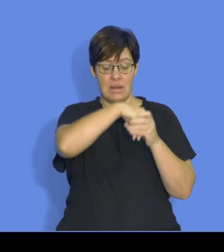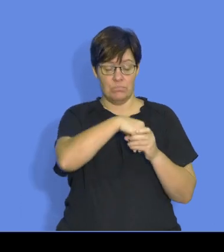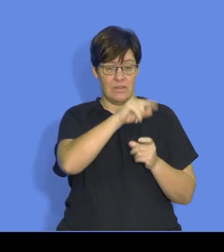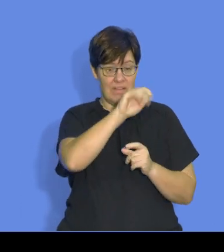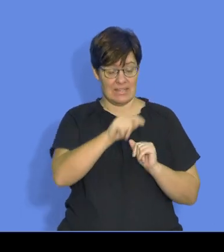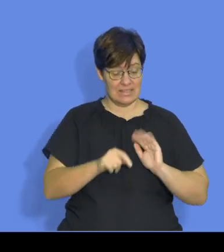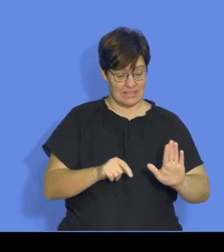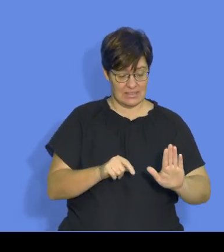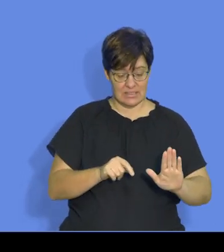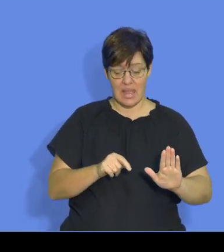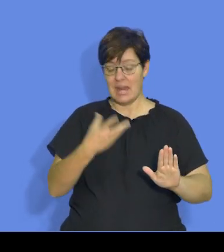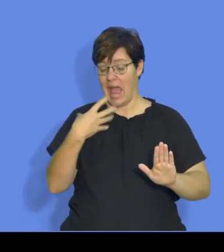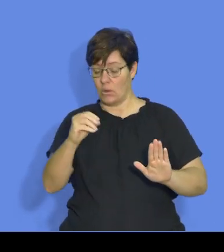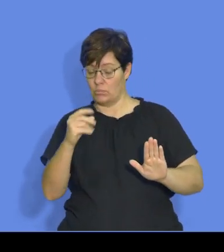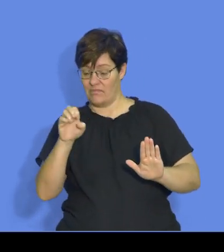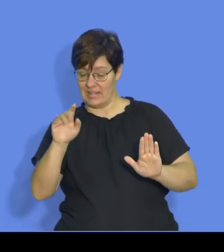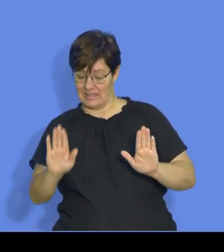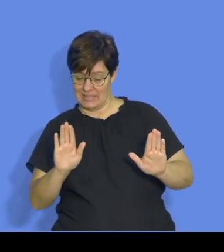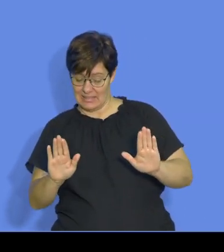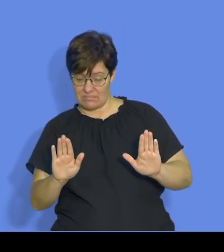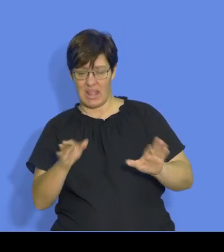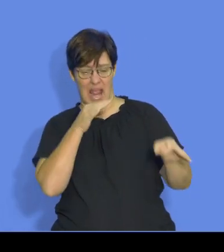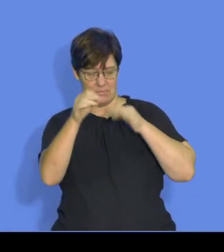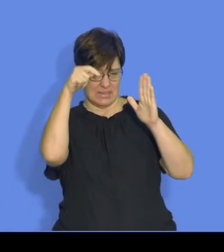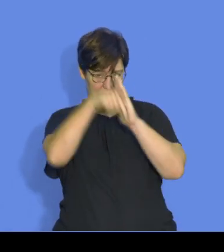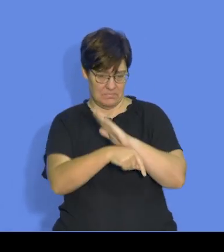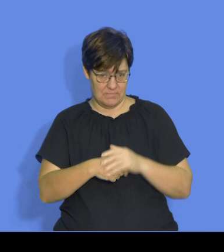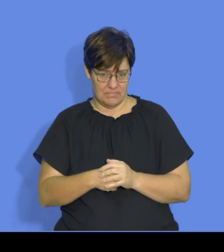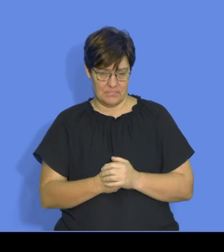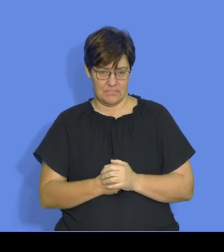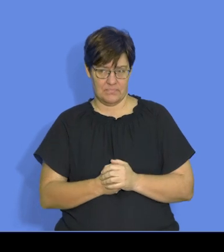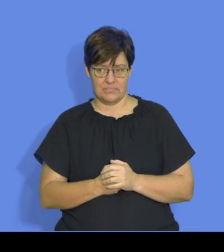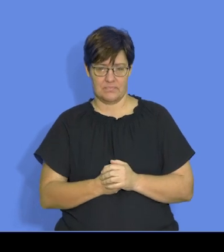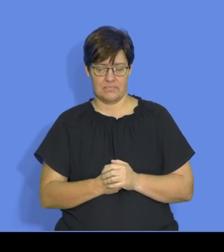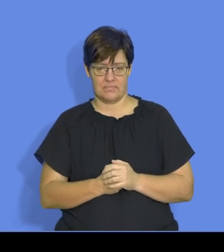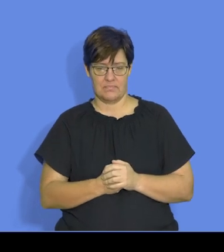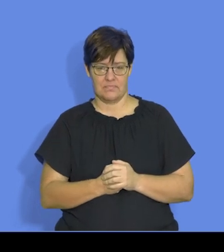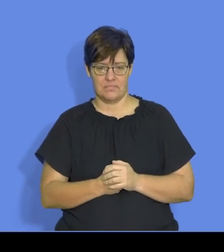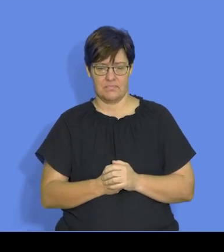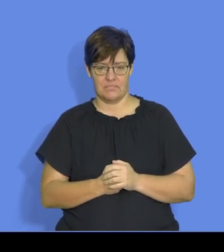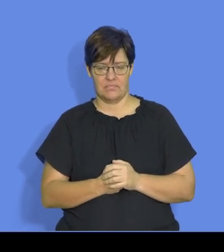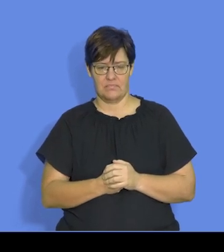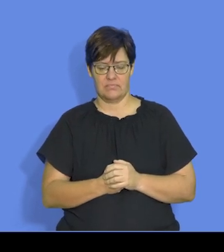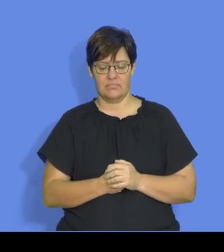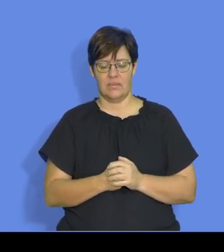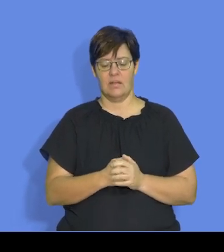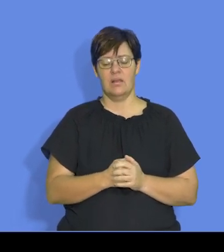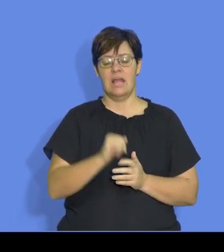the output VAT in more detail. Okay, so now, when we say input